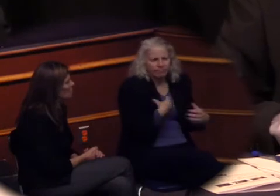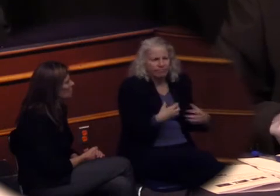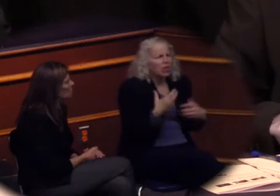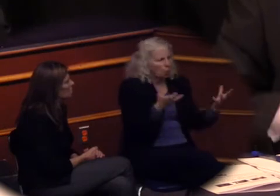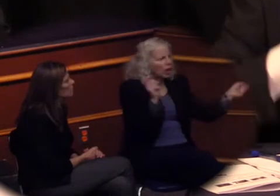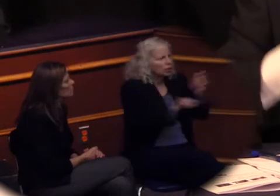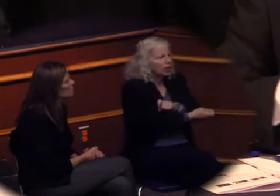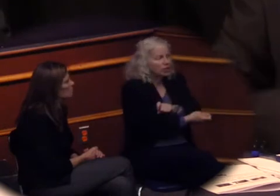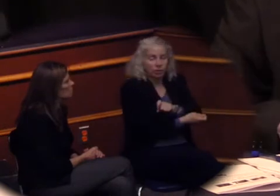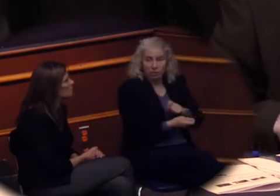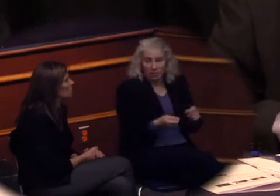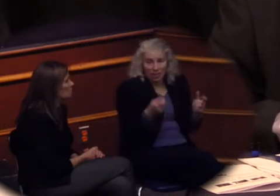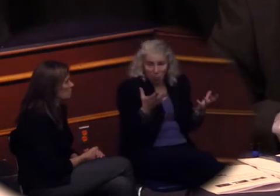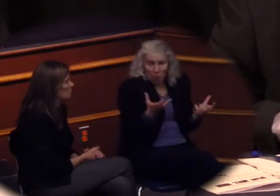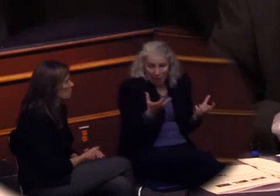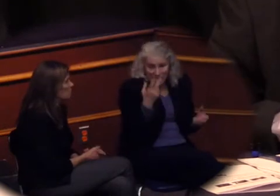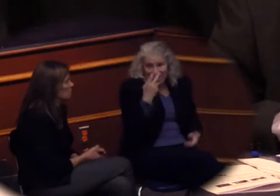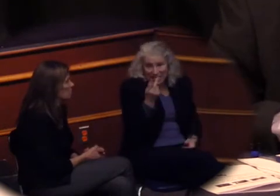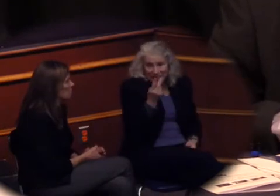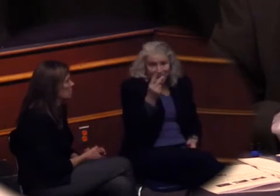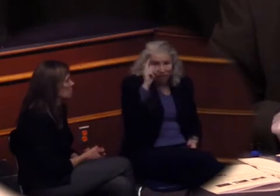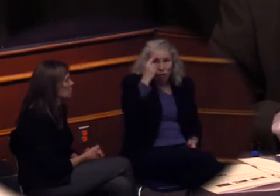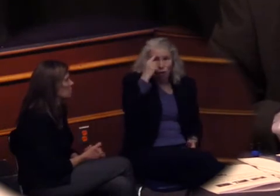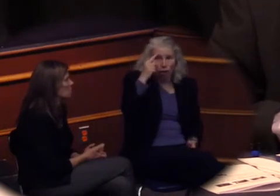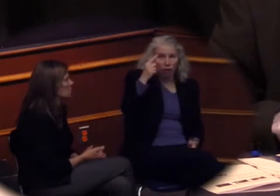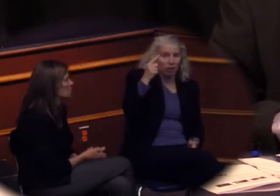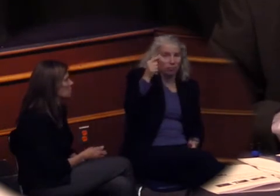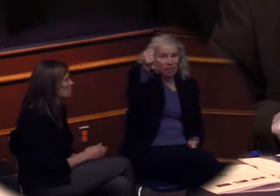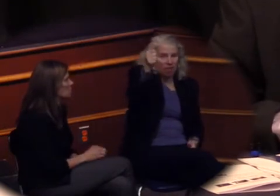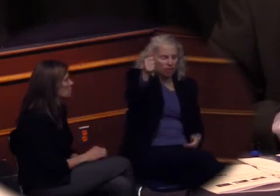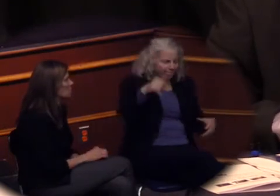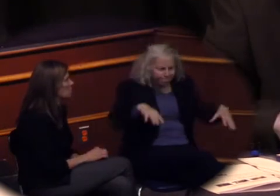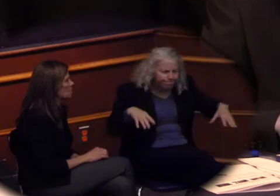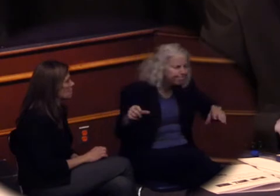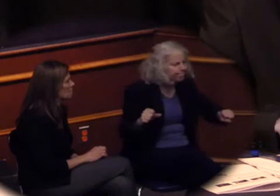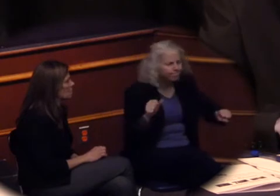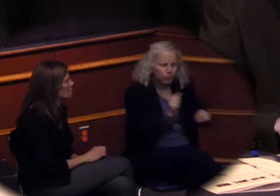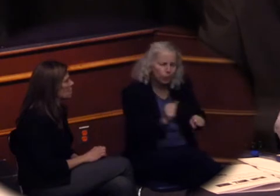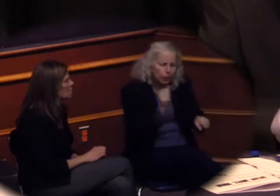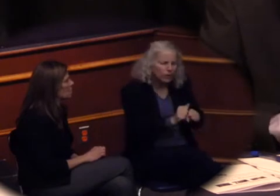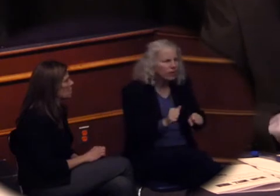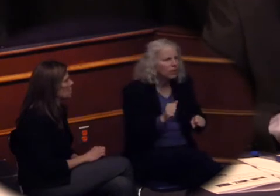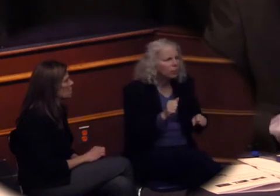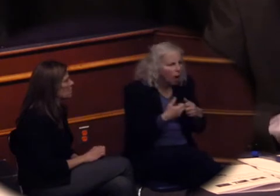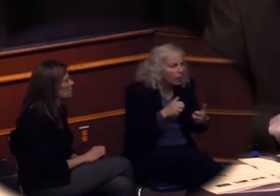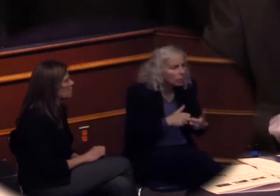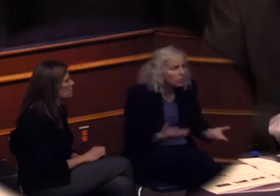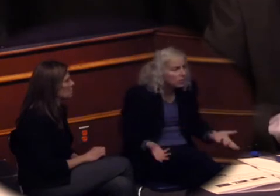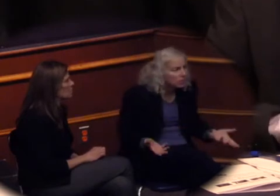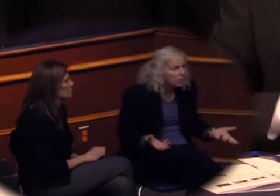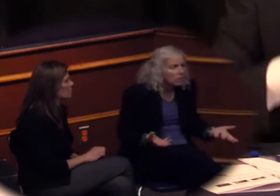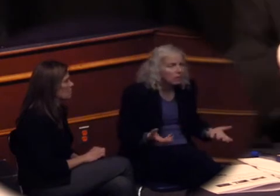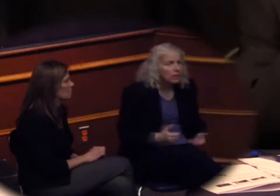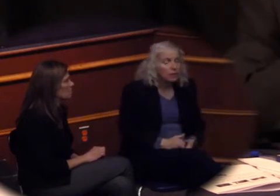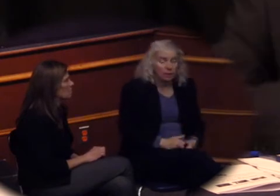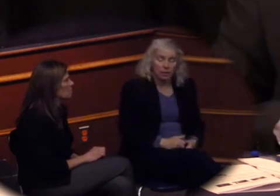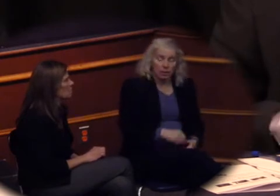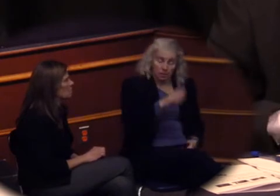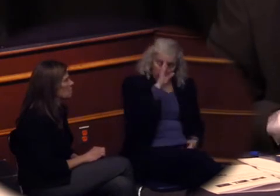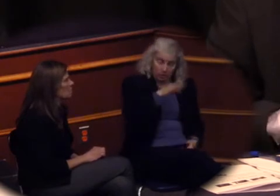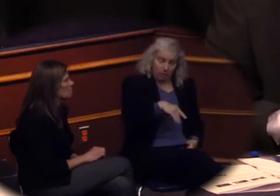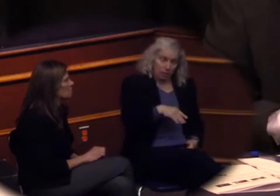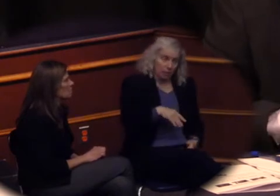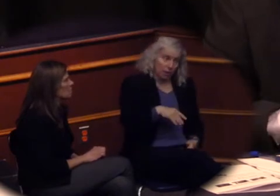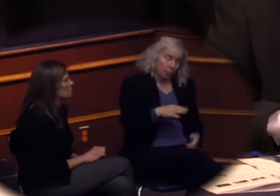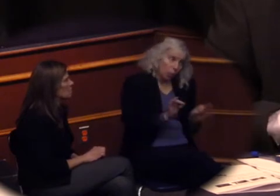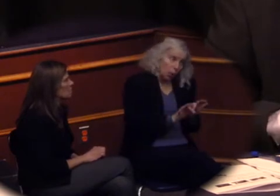for change. They are ready to see a governor who is willing to tackle the core problems. One of the most important